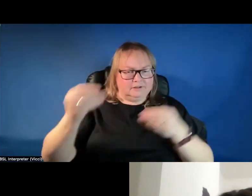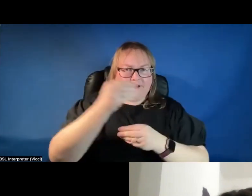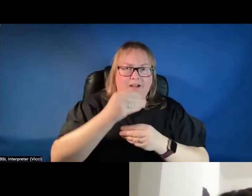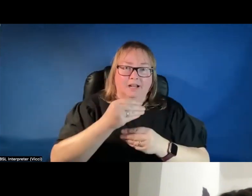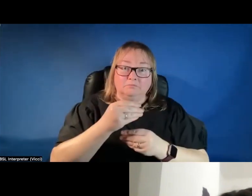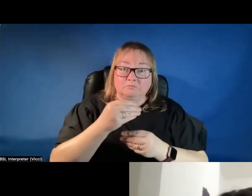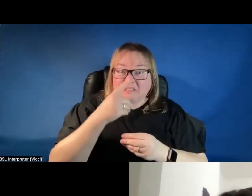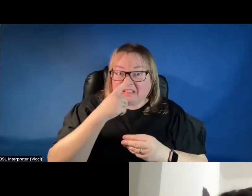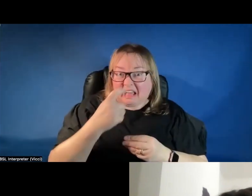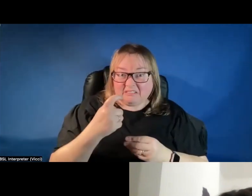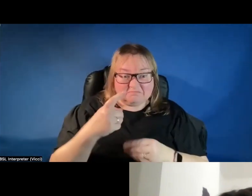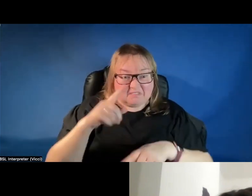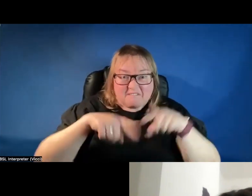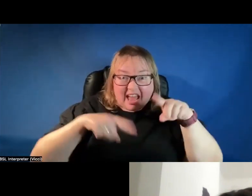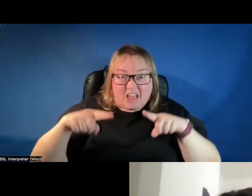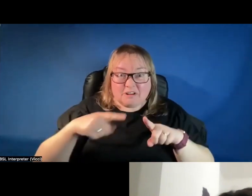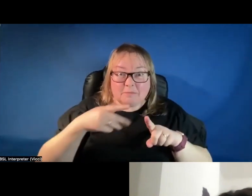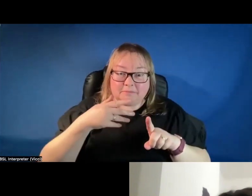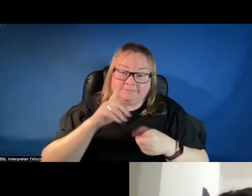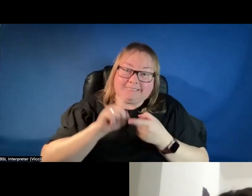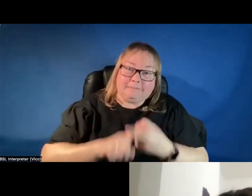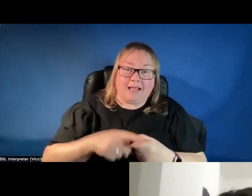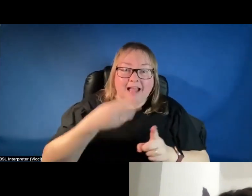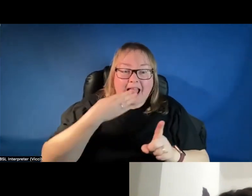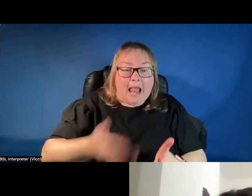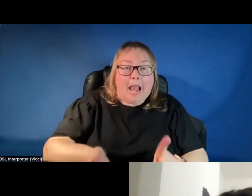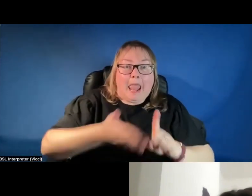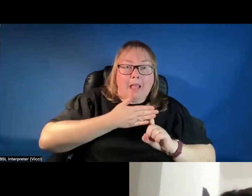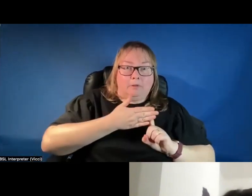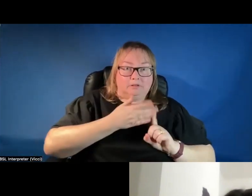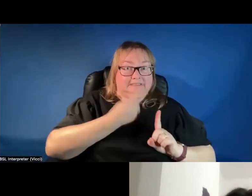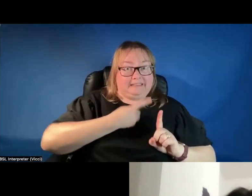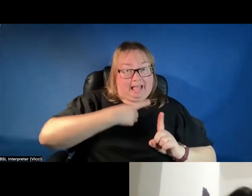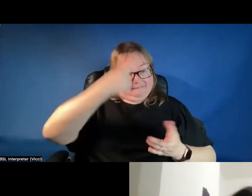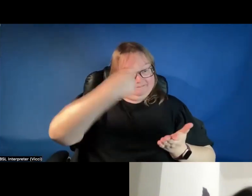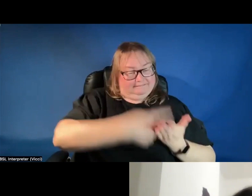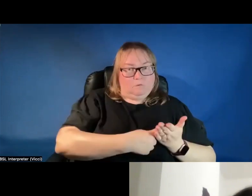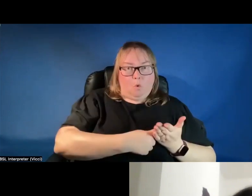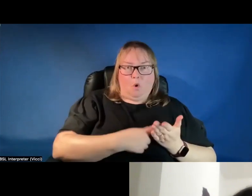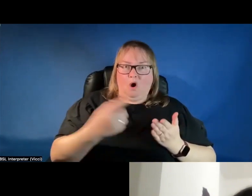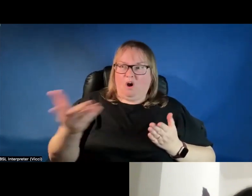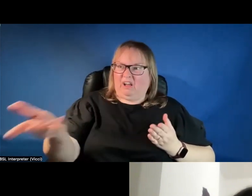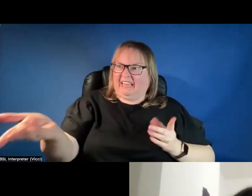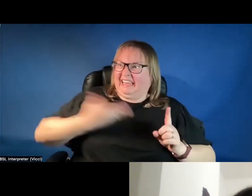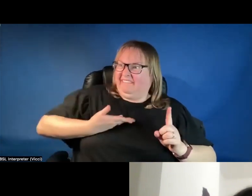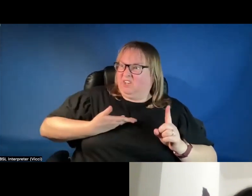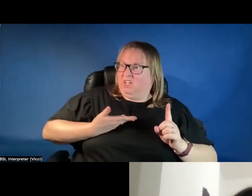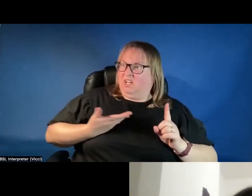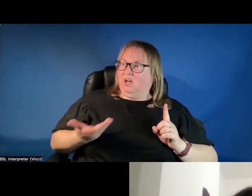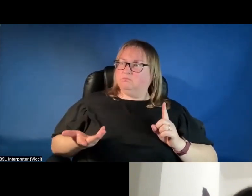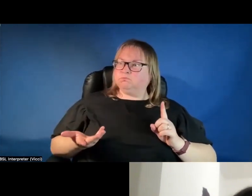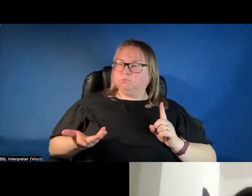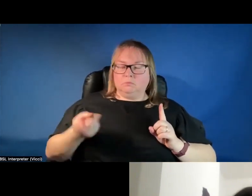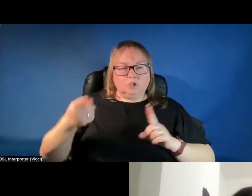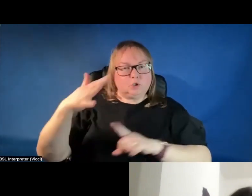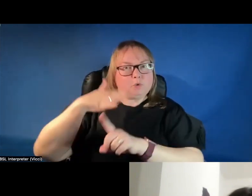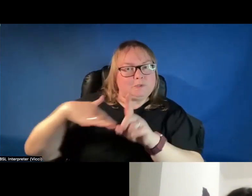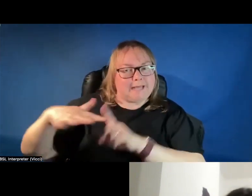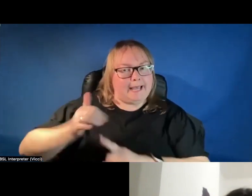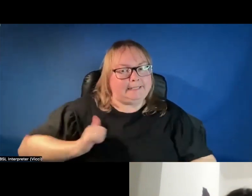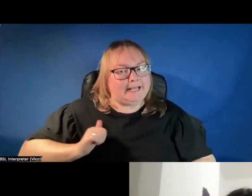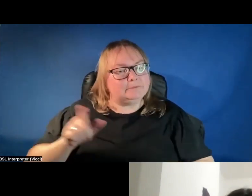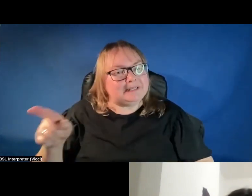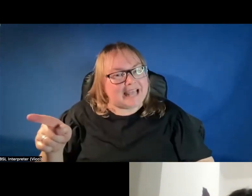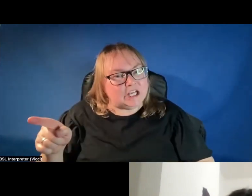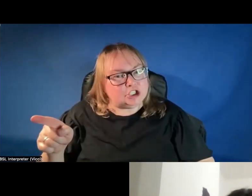give ourselves or that are kind of forced onto us with regards to societal expectations. And recently I've